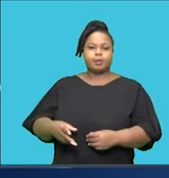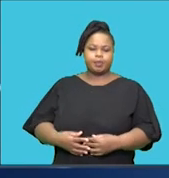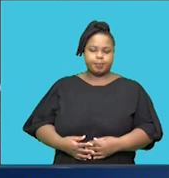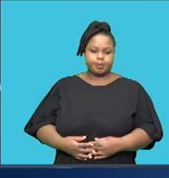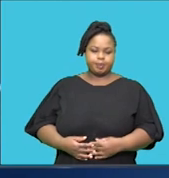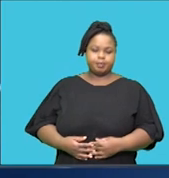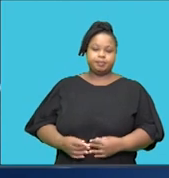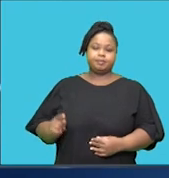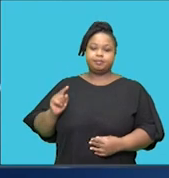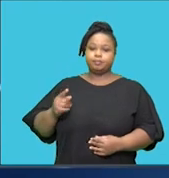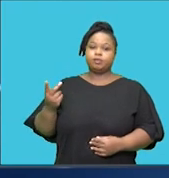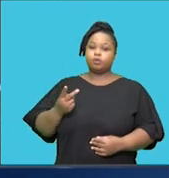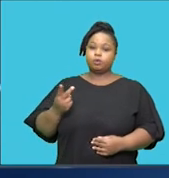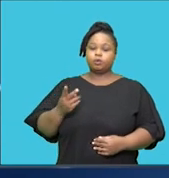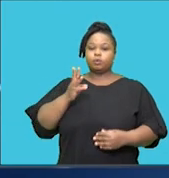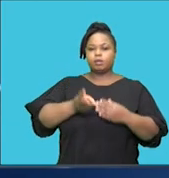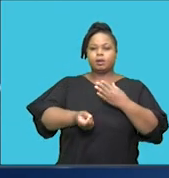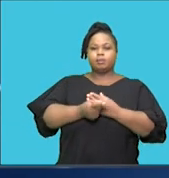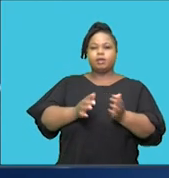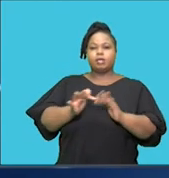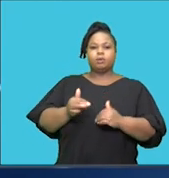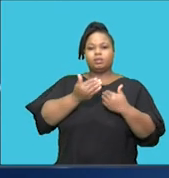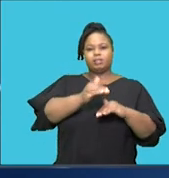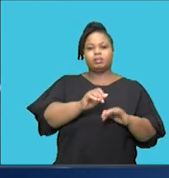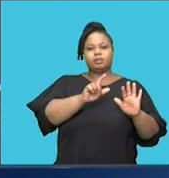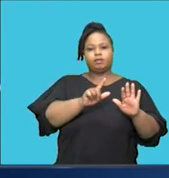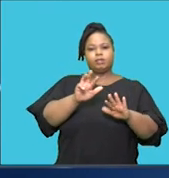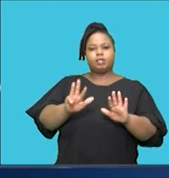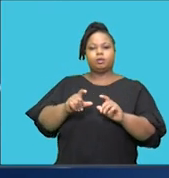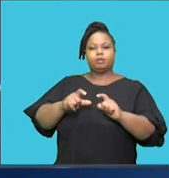And this will be also carried out through our Section 79 committees.